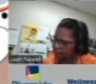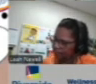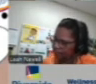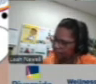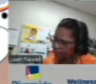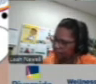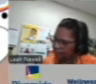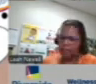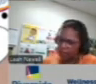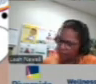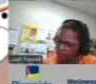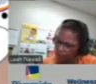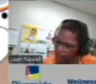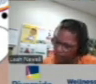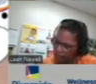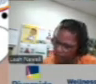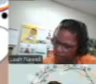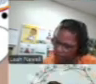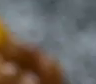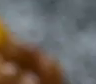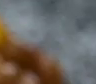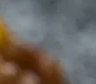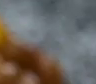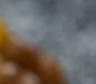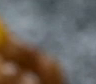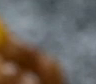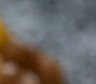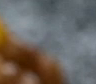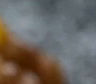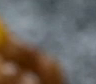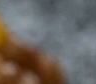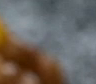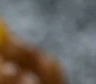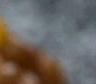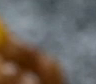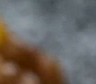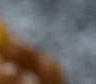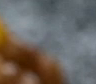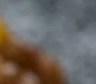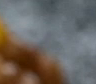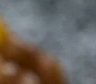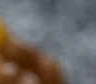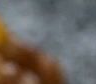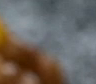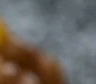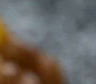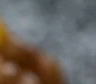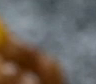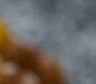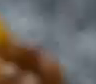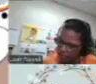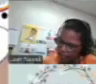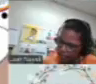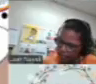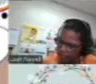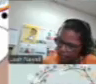with a cream inside. Is it cannoli? Cannoli. It looks like a cannoli, but it's made with almond flour. And it's